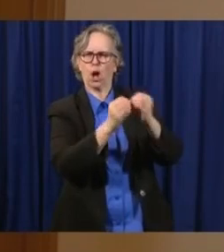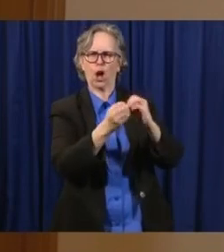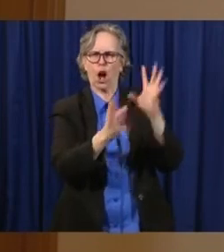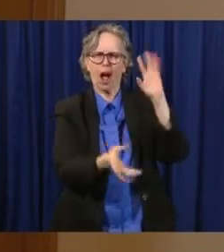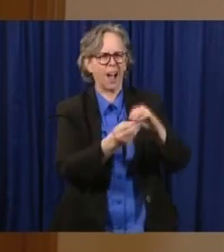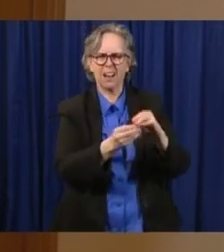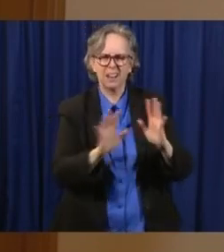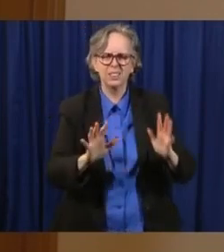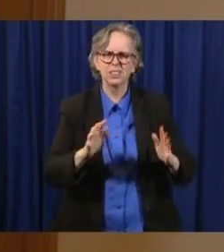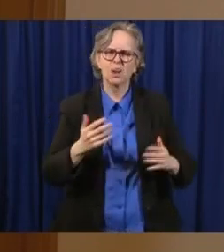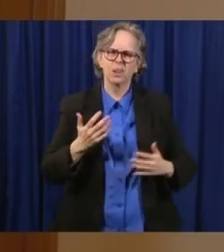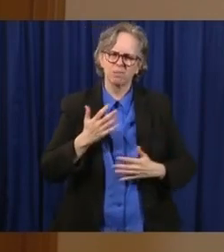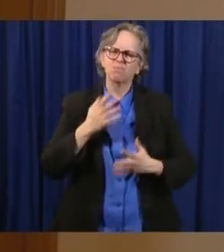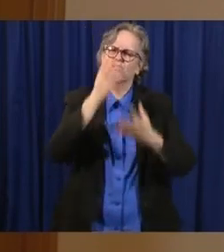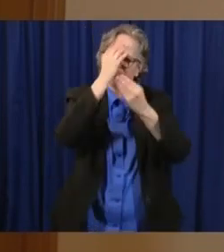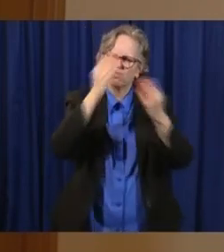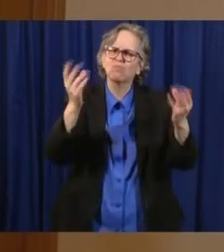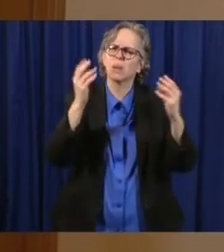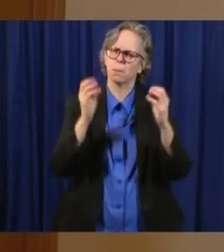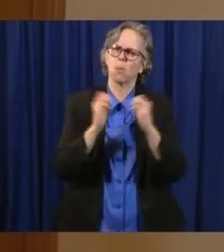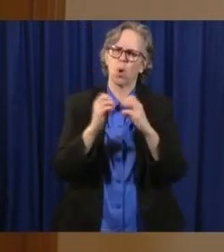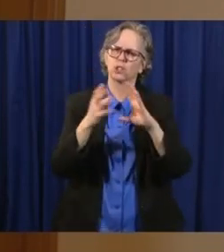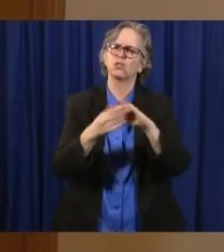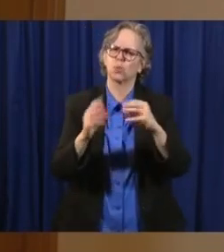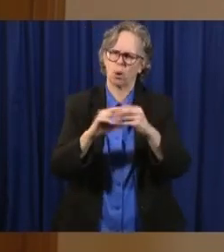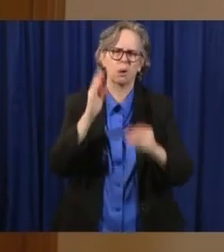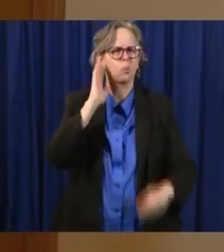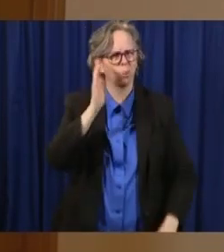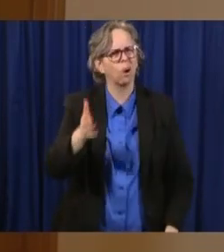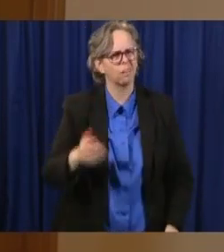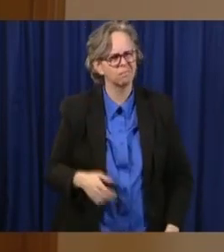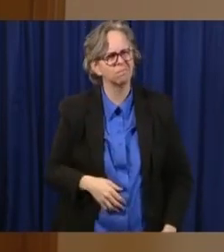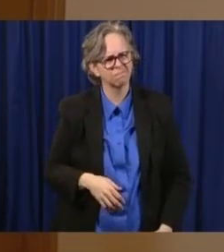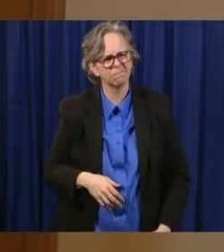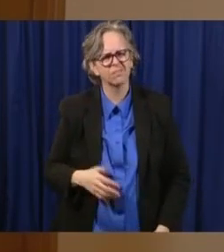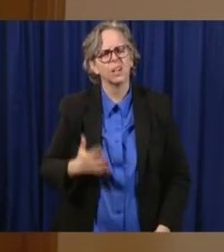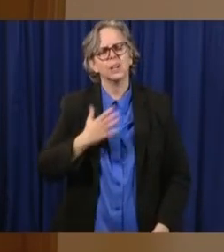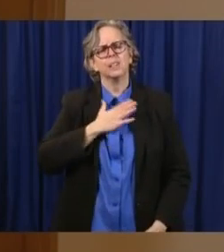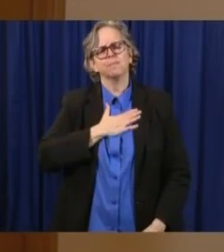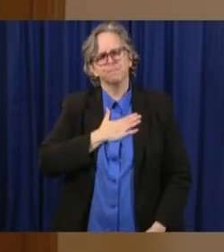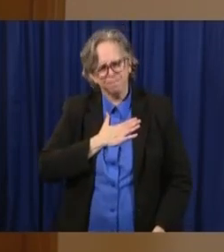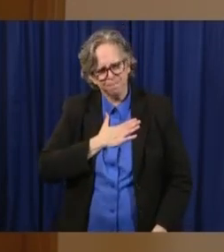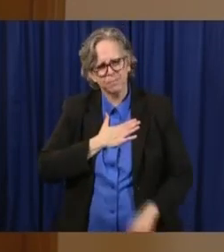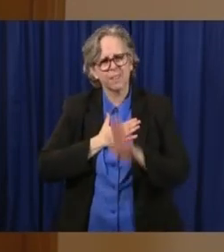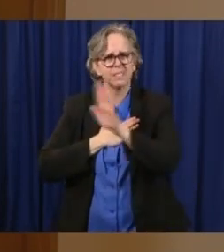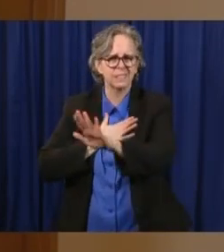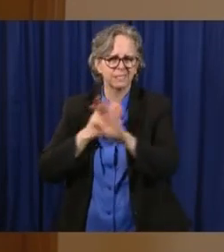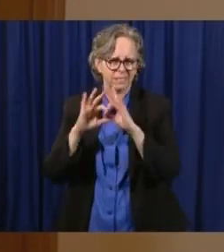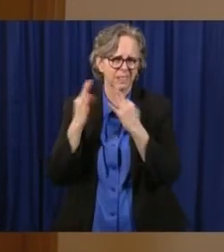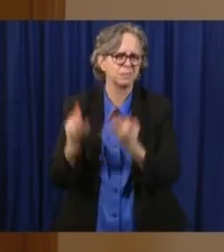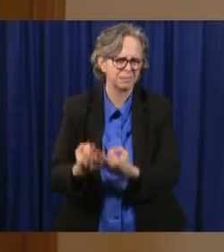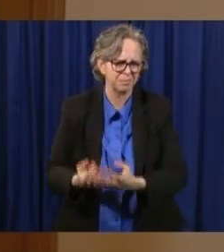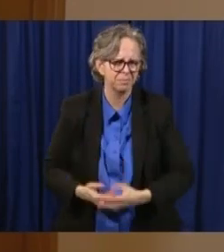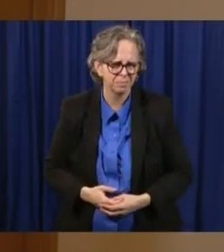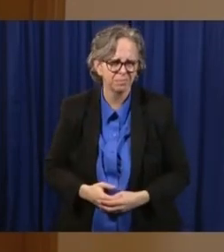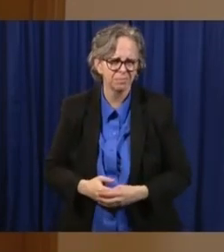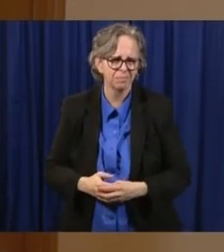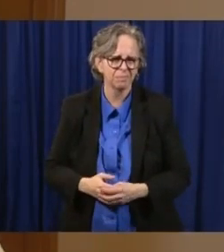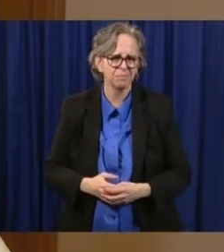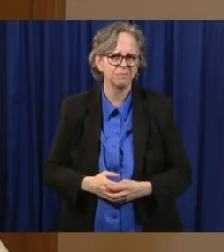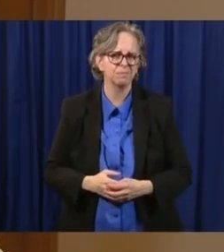thoughts are with you on that. Next slide, Eva.